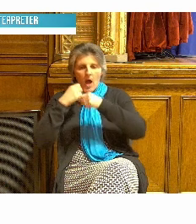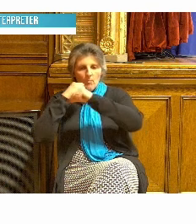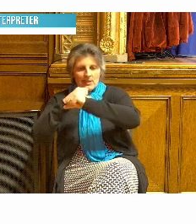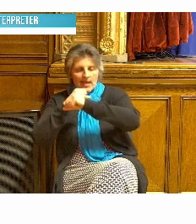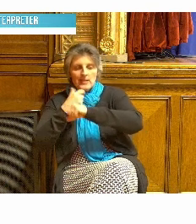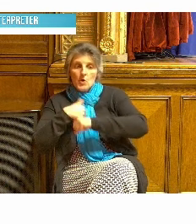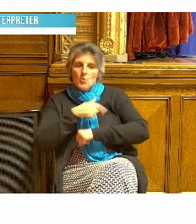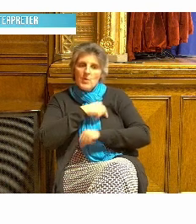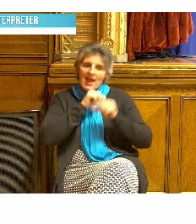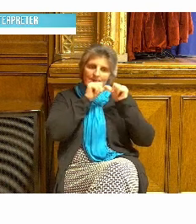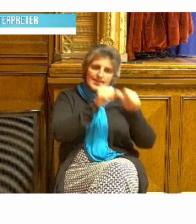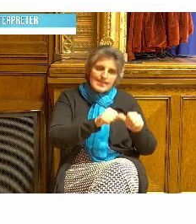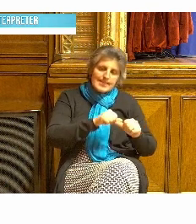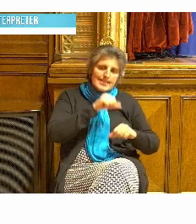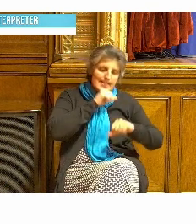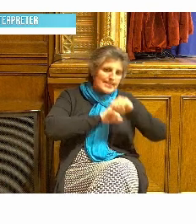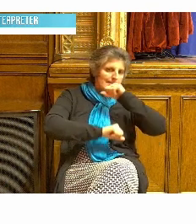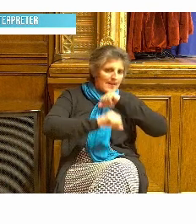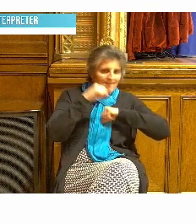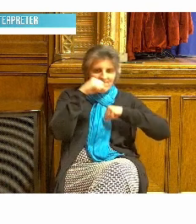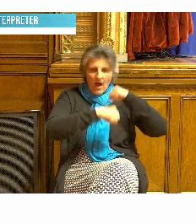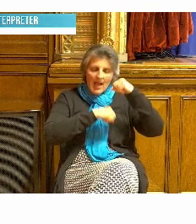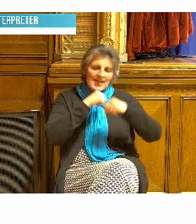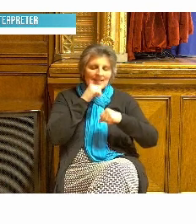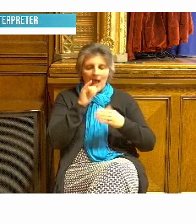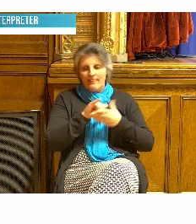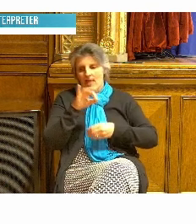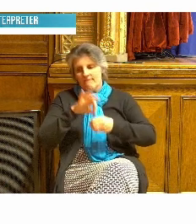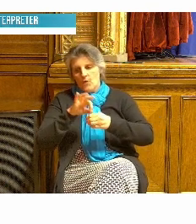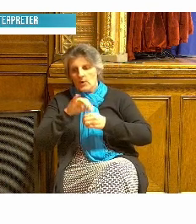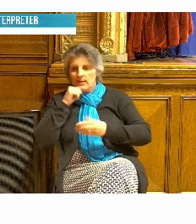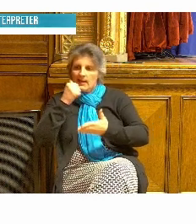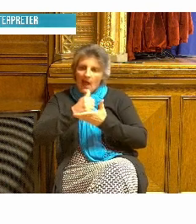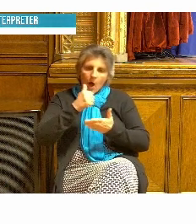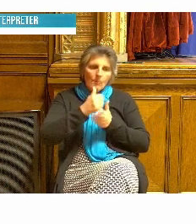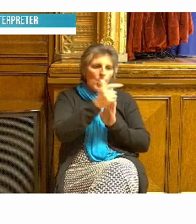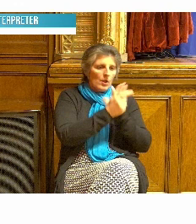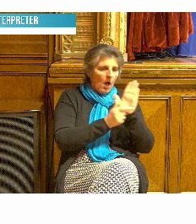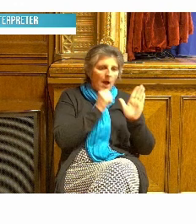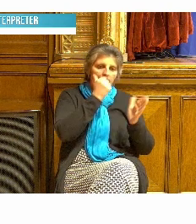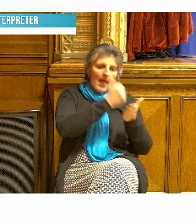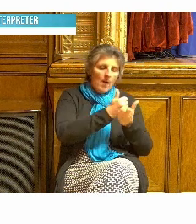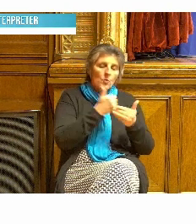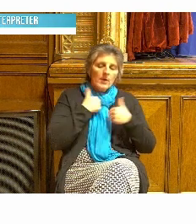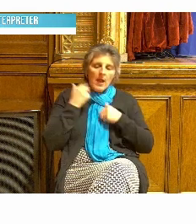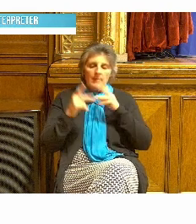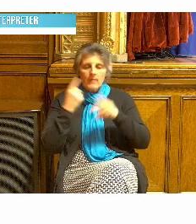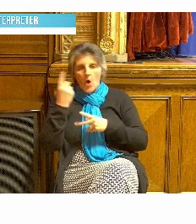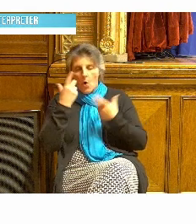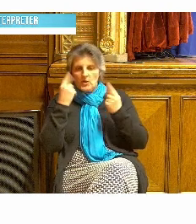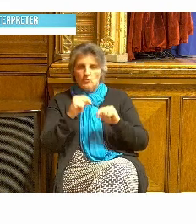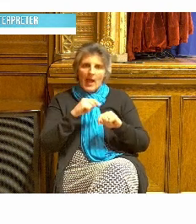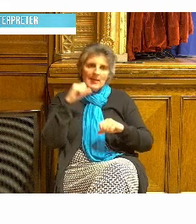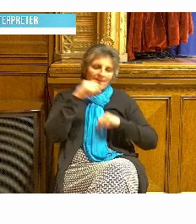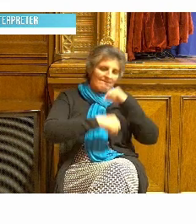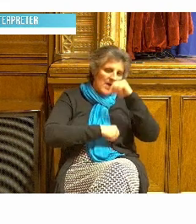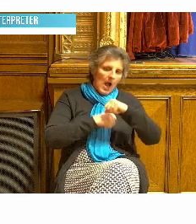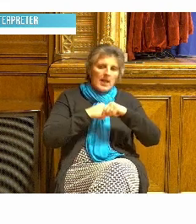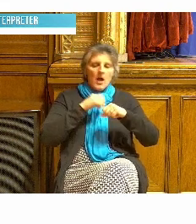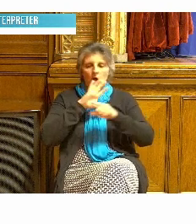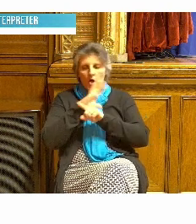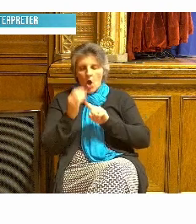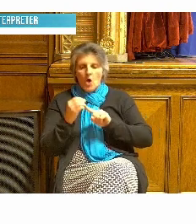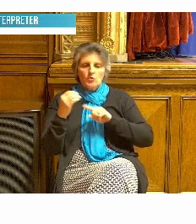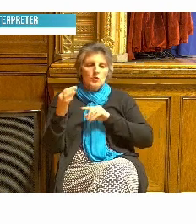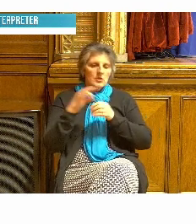we have to continually fight. It's not as though voting didn't help or the legislation didn't help. We have people that are always trying to fight a cultural, spiritual